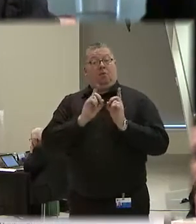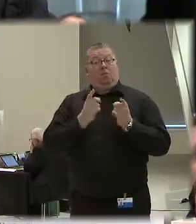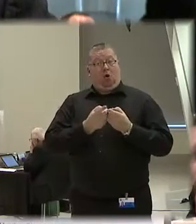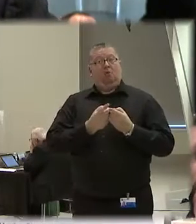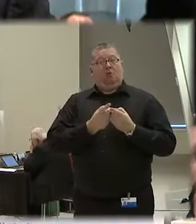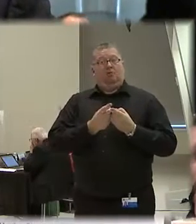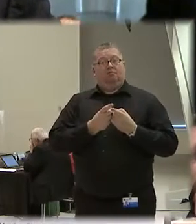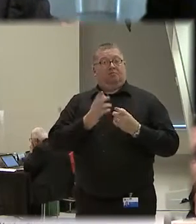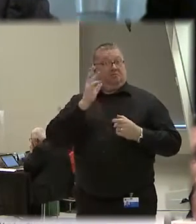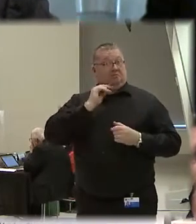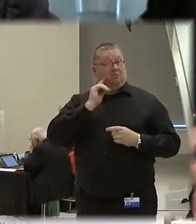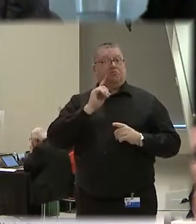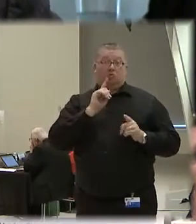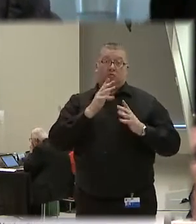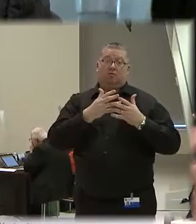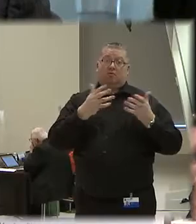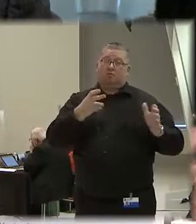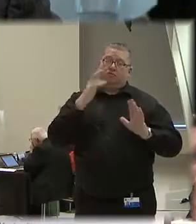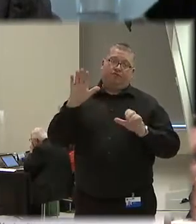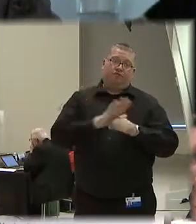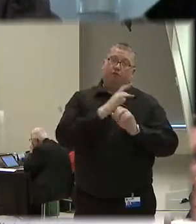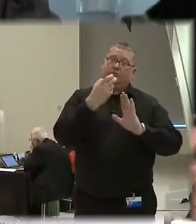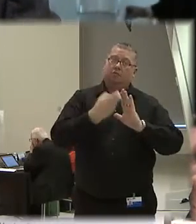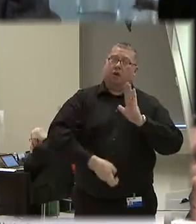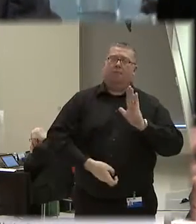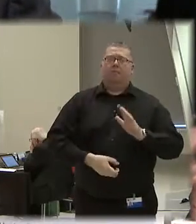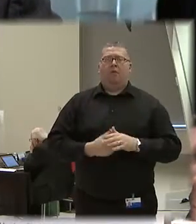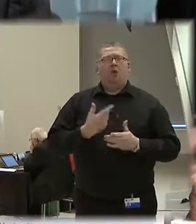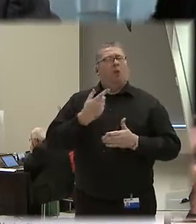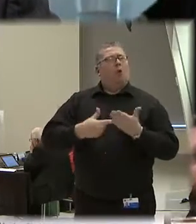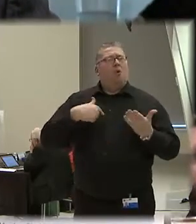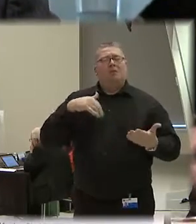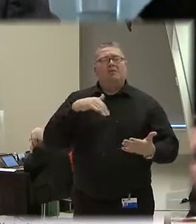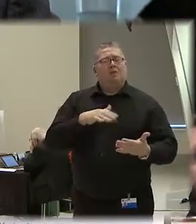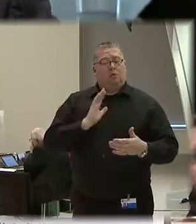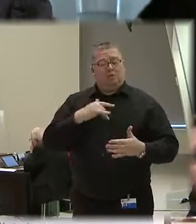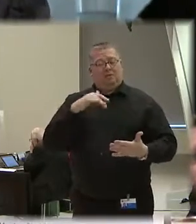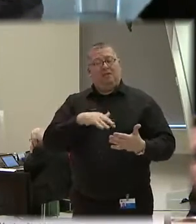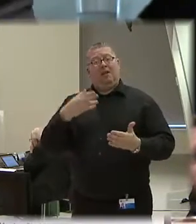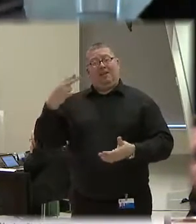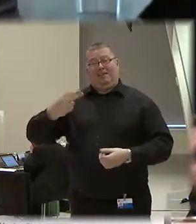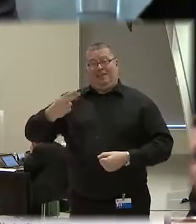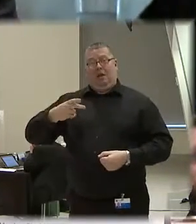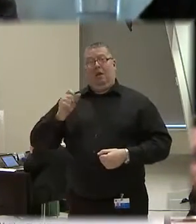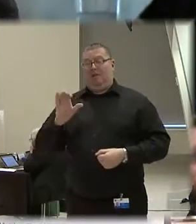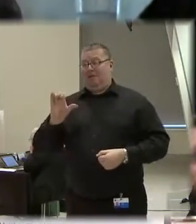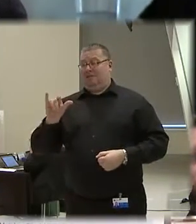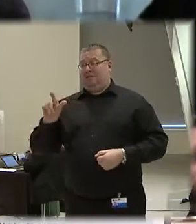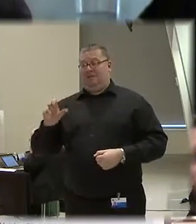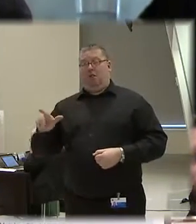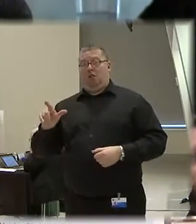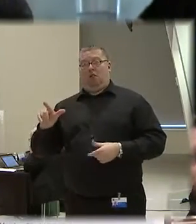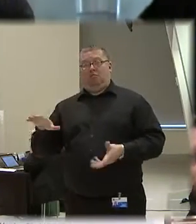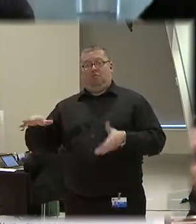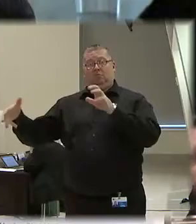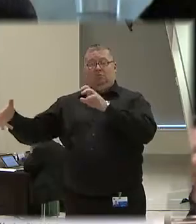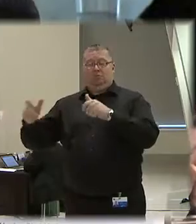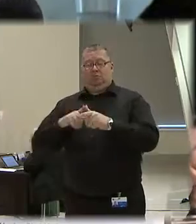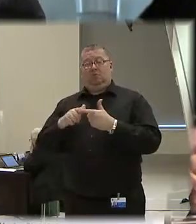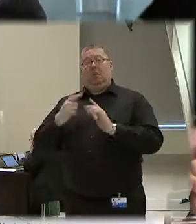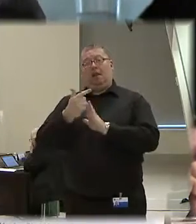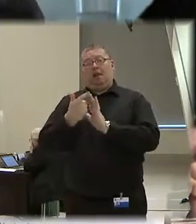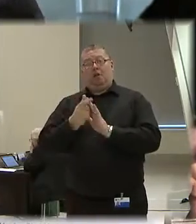underwent was extensive. And what is it that we studied? We studied the history of civil disorder, legal